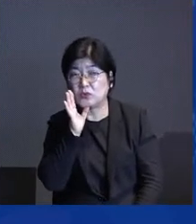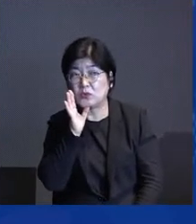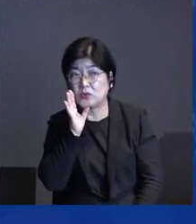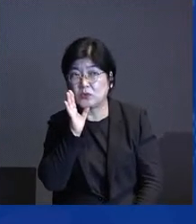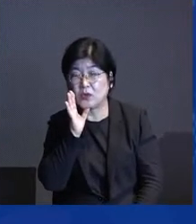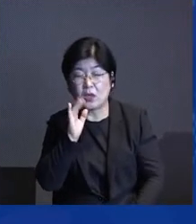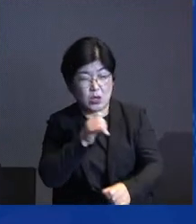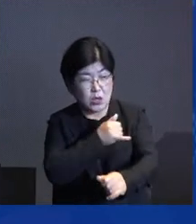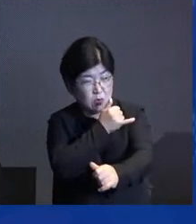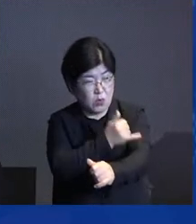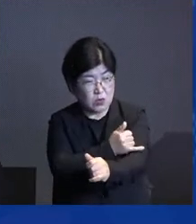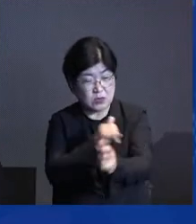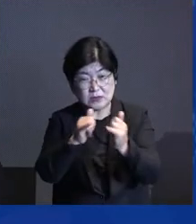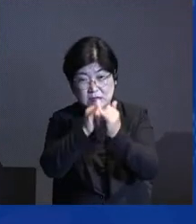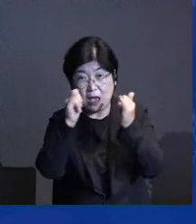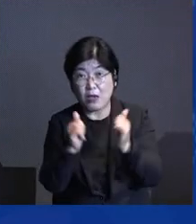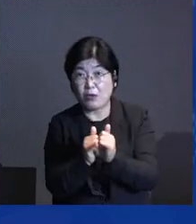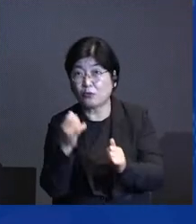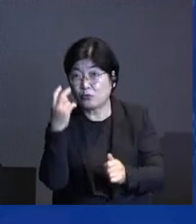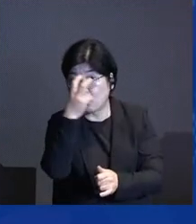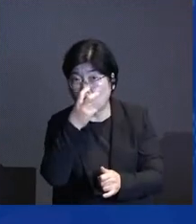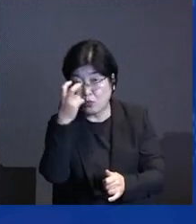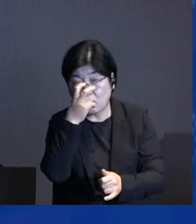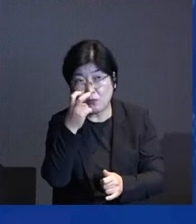social care.